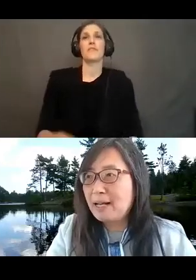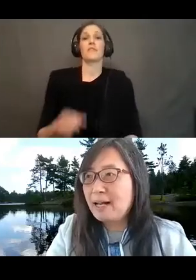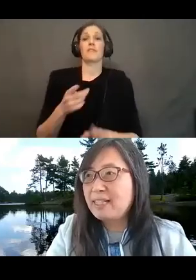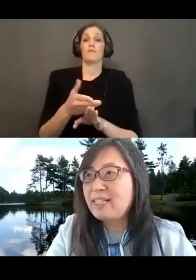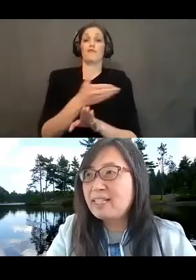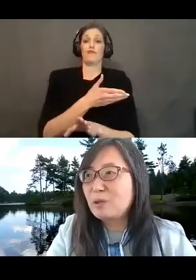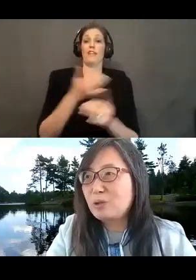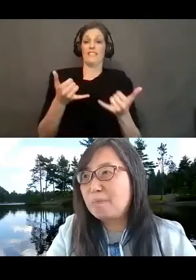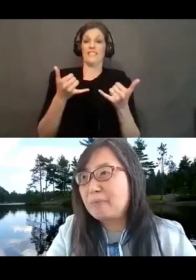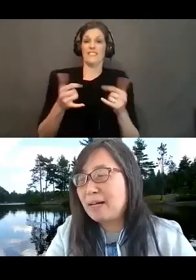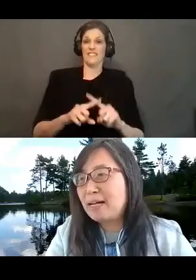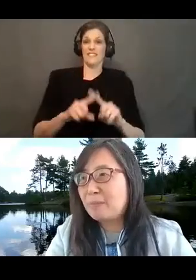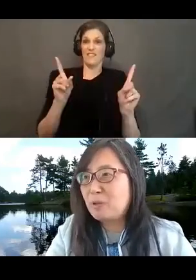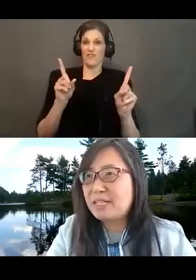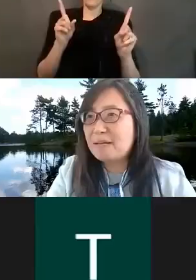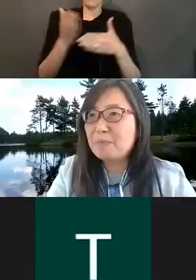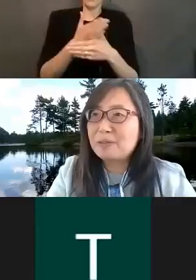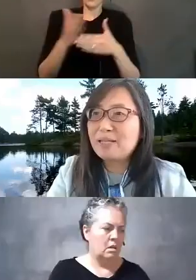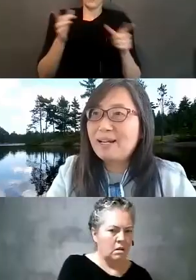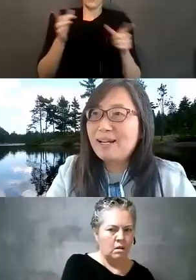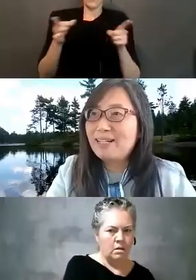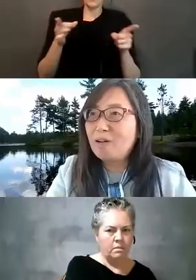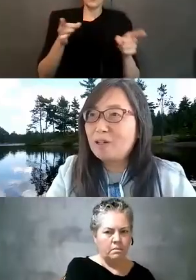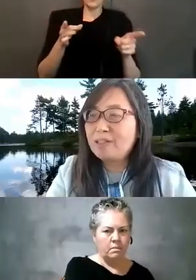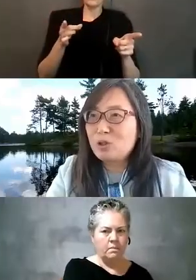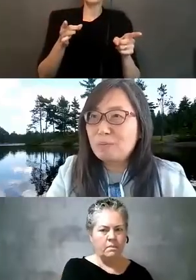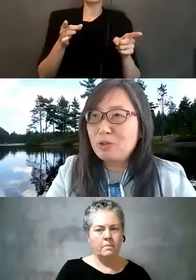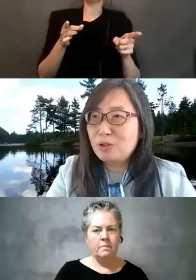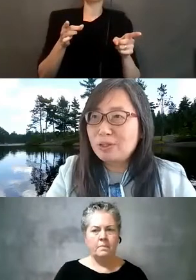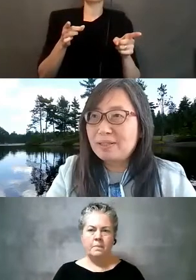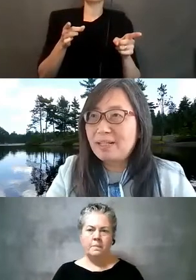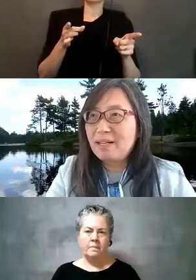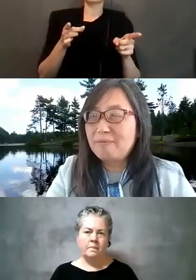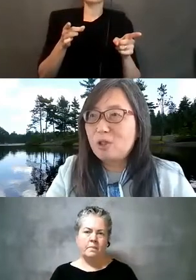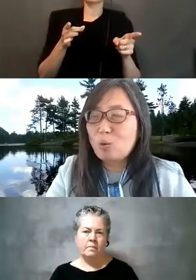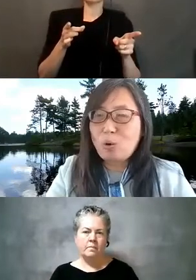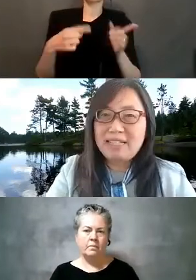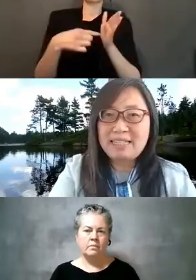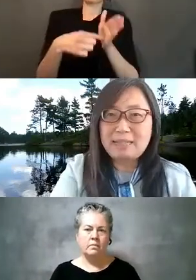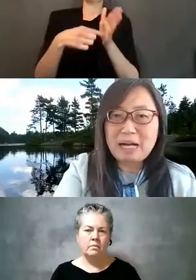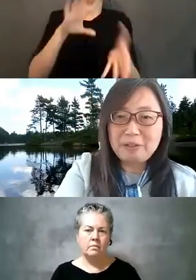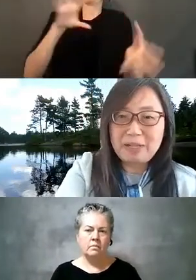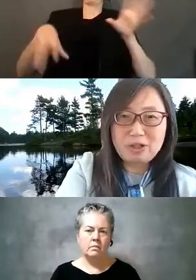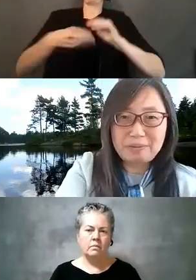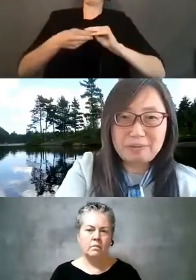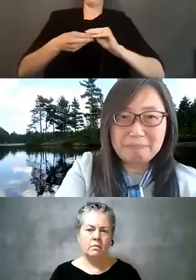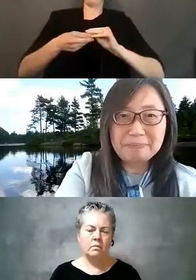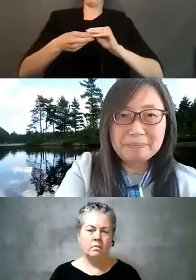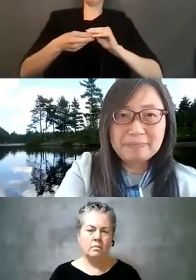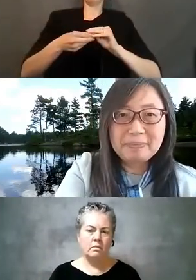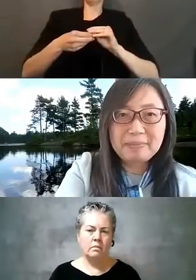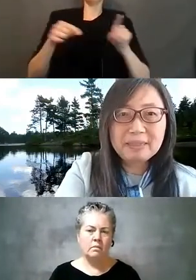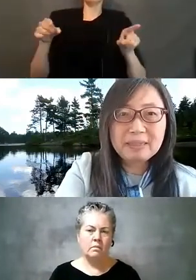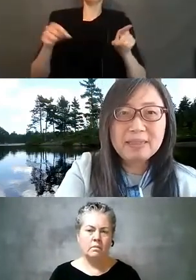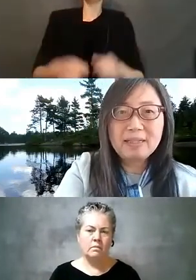groups, and neither group resembles the overall distribution of teacher quality in the population.